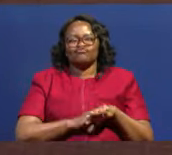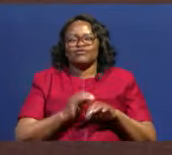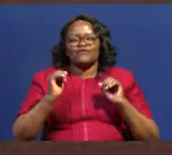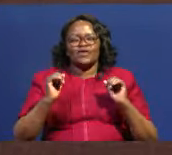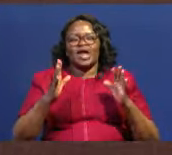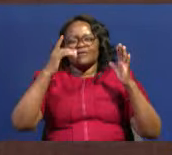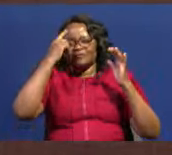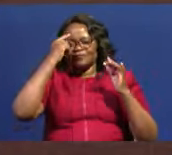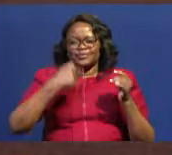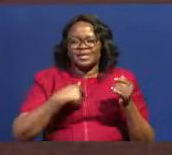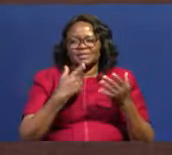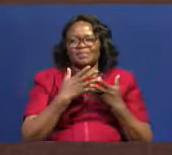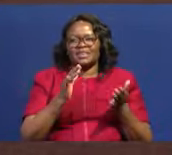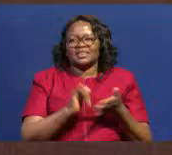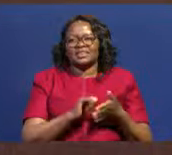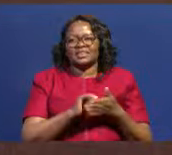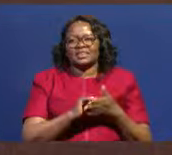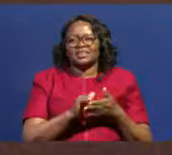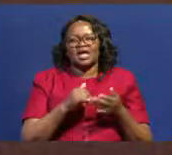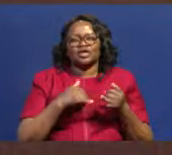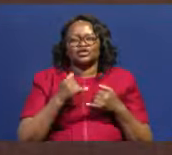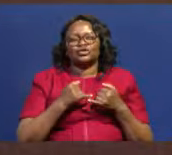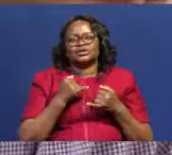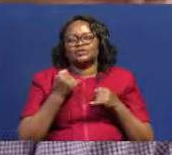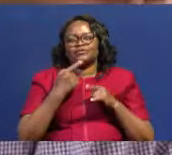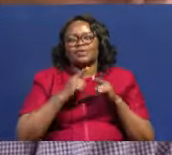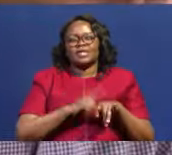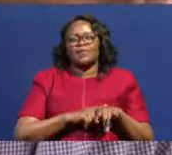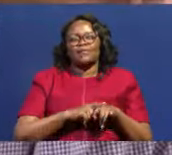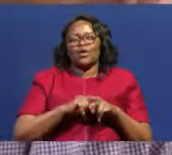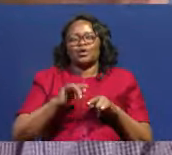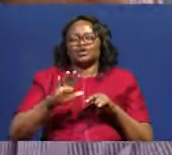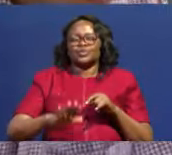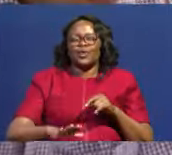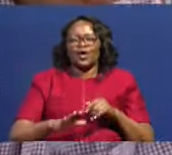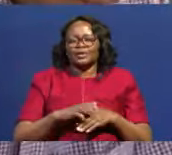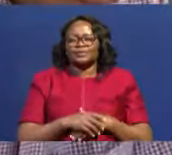festival for me. It is something that I enjoy since childhood.